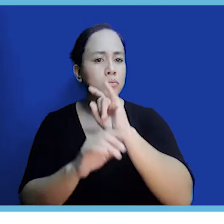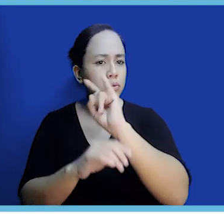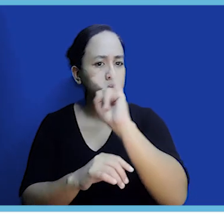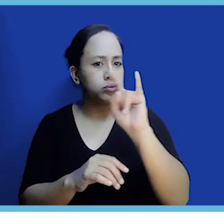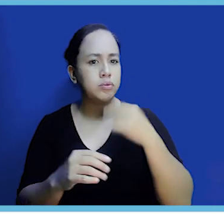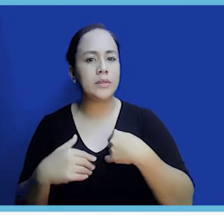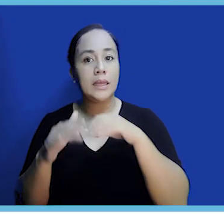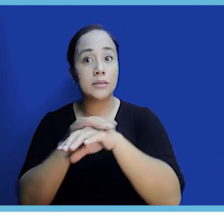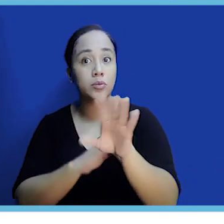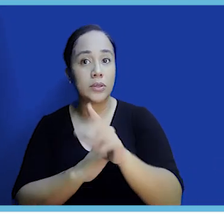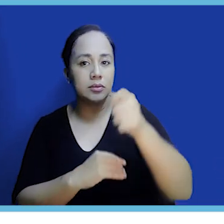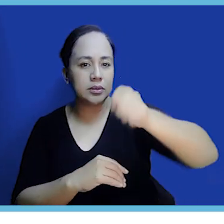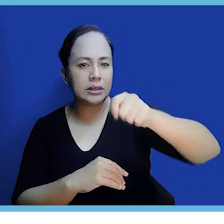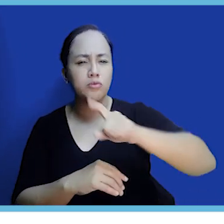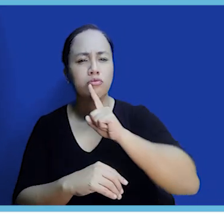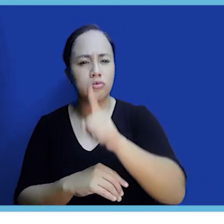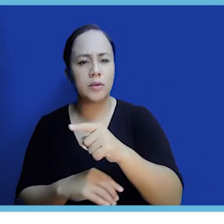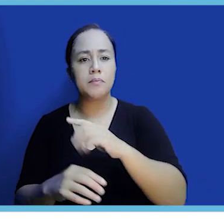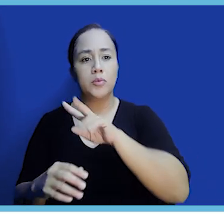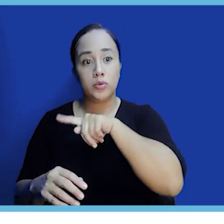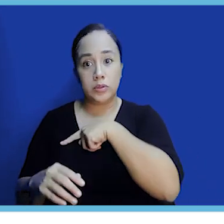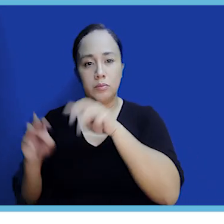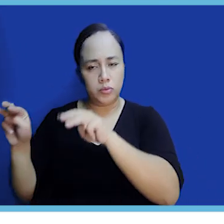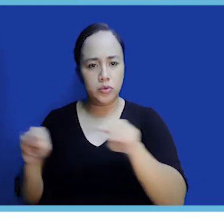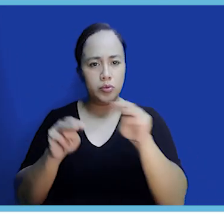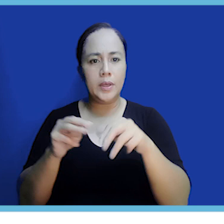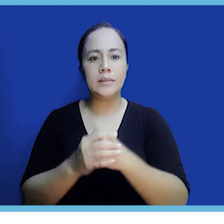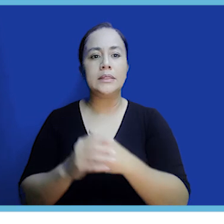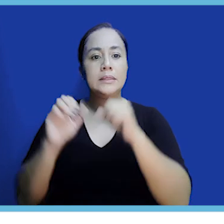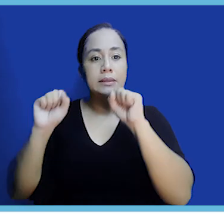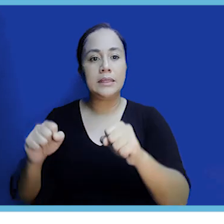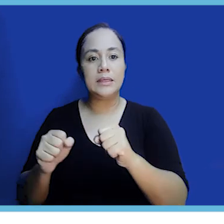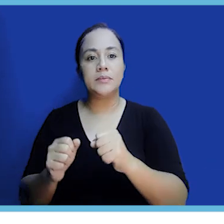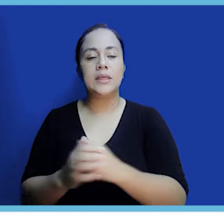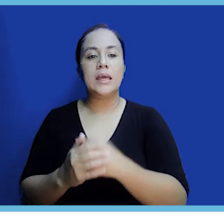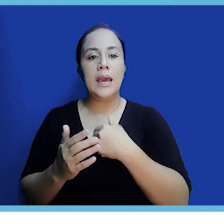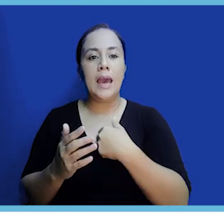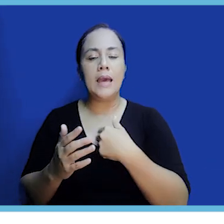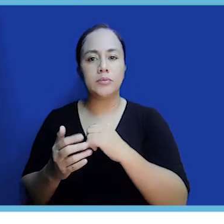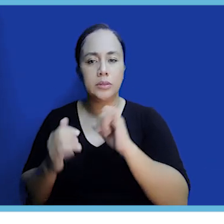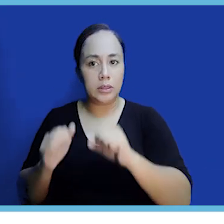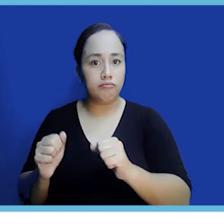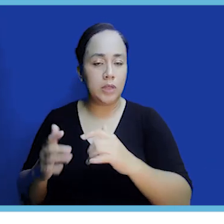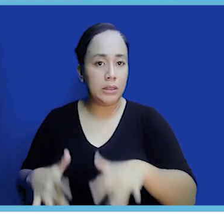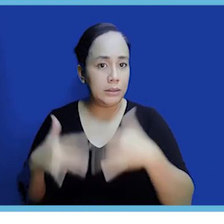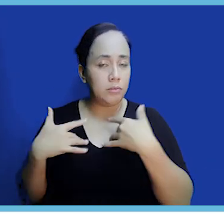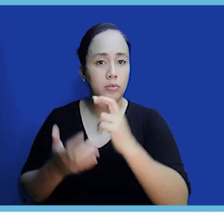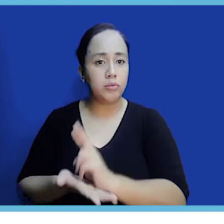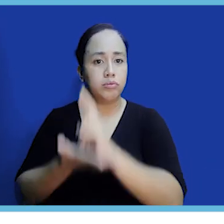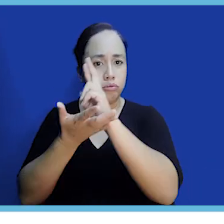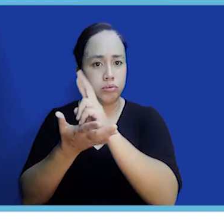emergencies, promoting access to justice, ensuring personal mobility, enabling habilitation and